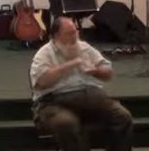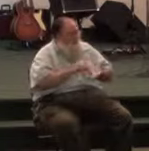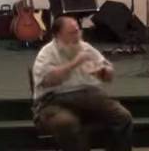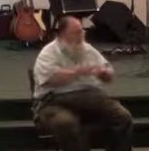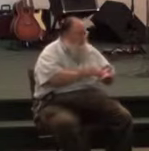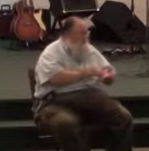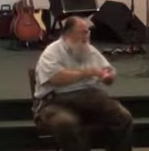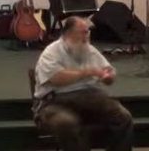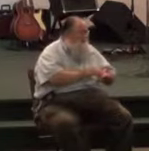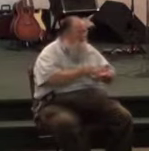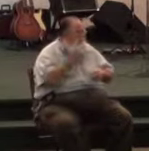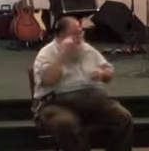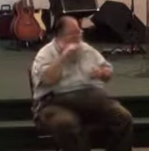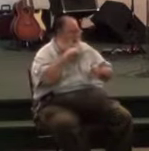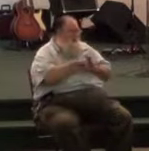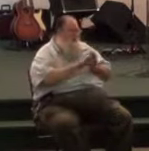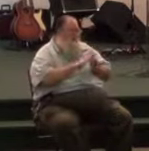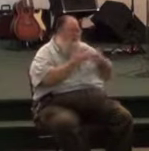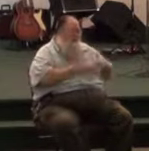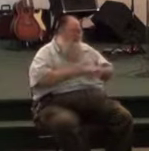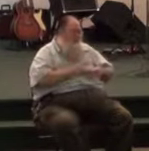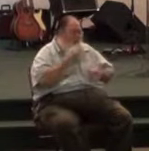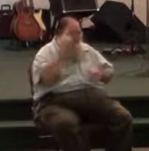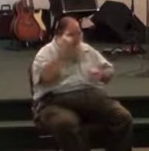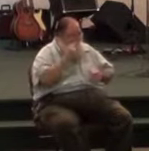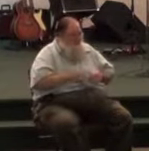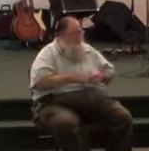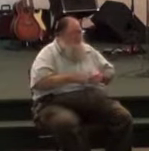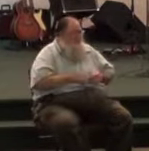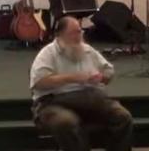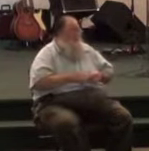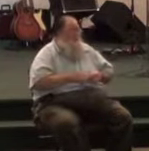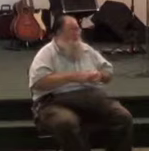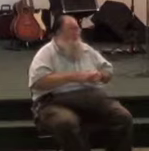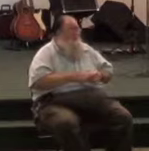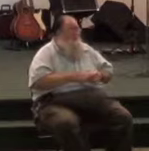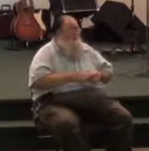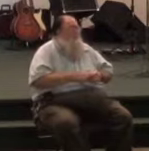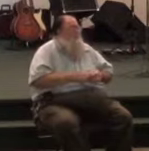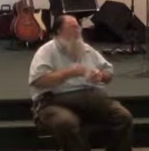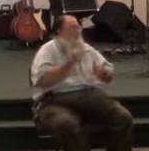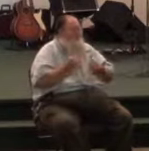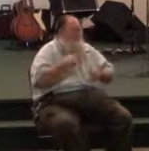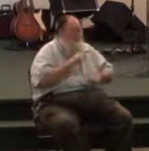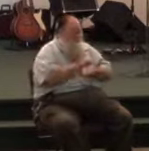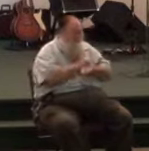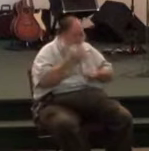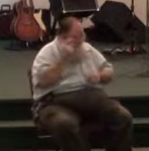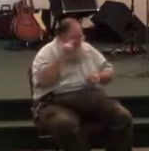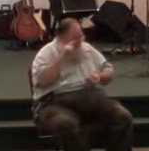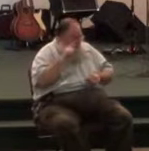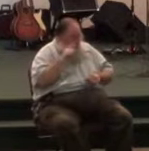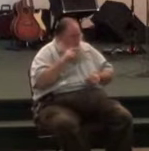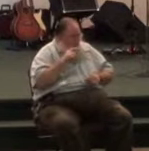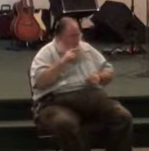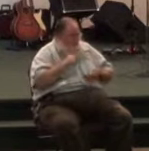and their minds. Can anybody agree with me? Amen. Each of us are workers for the harvest field. We